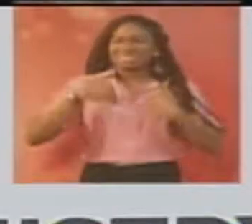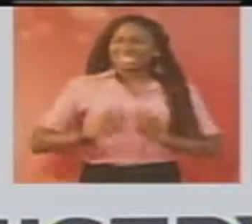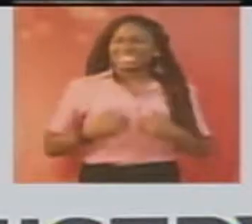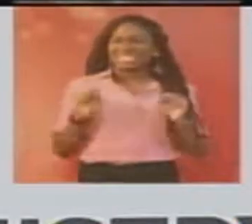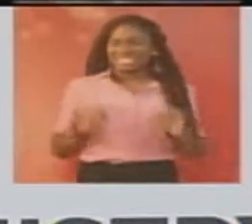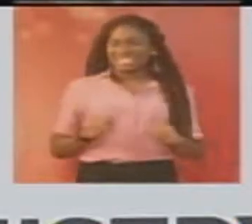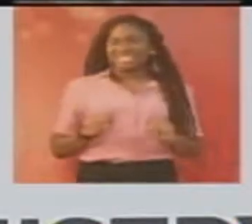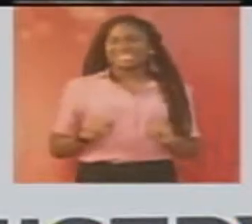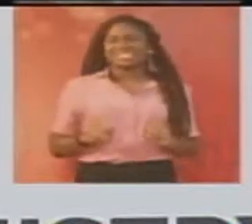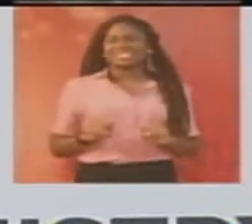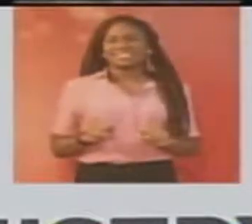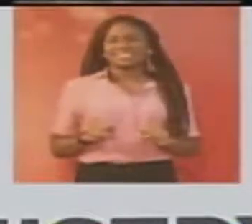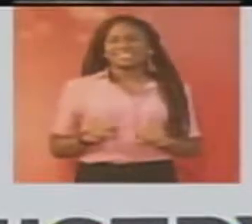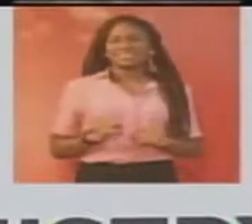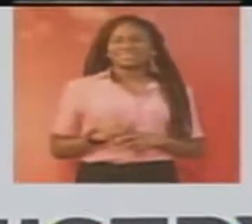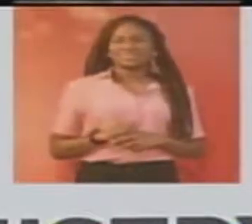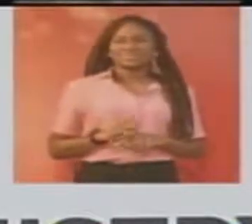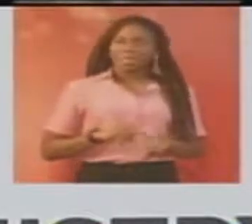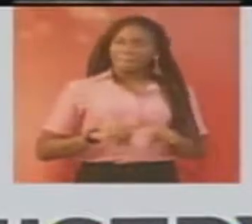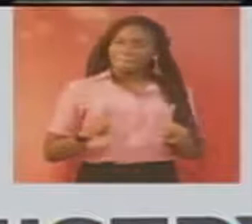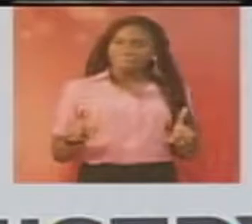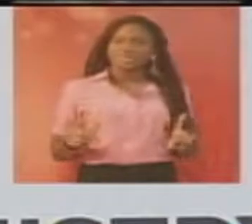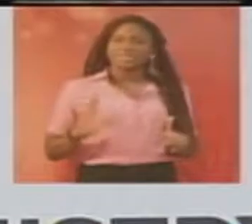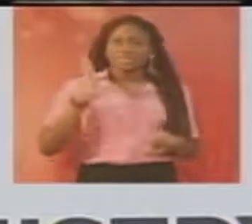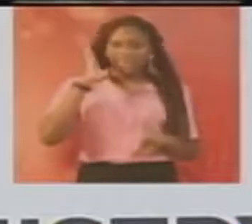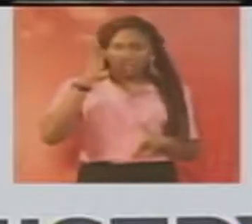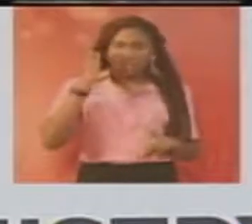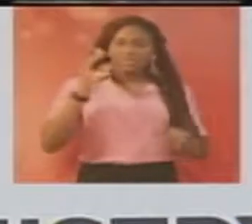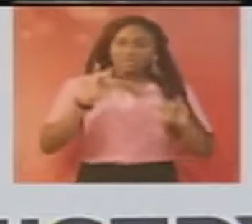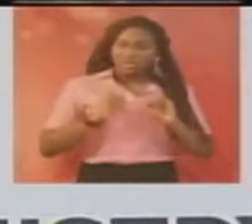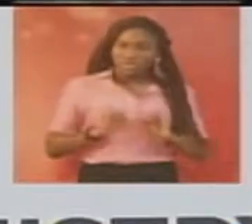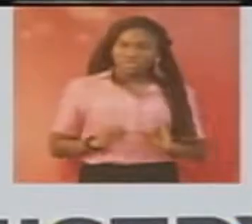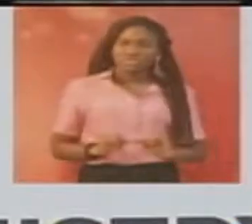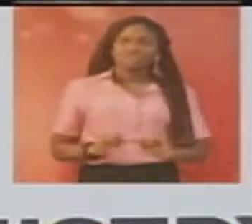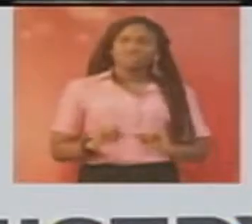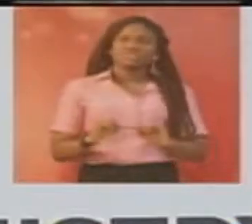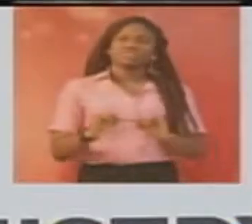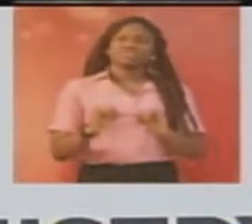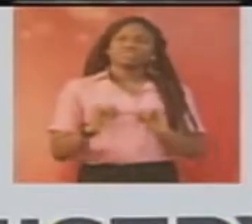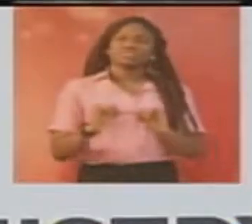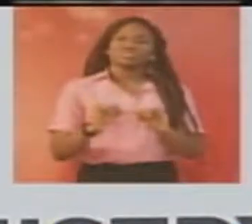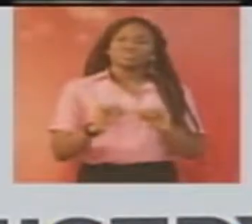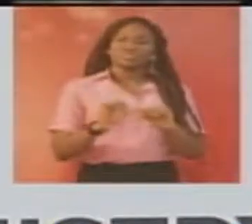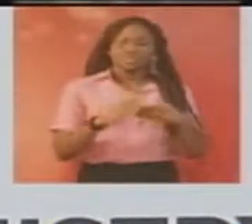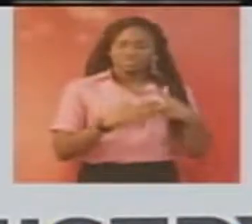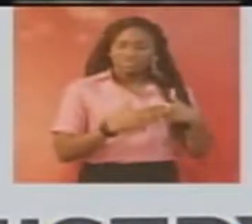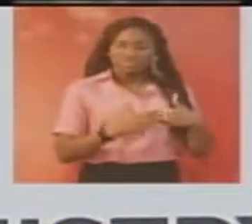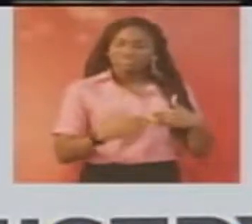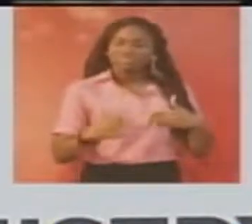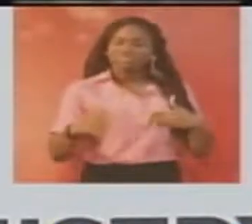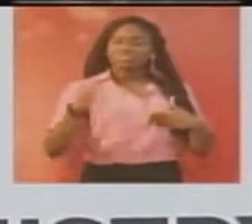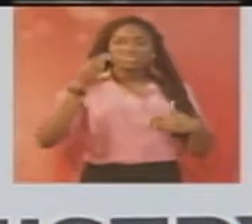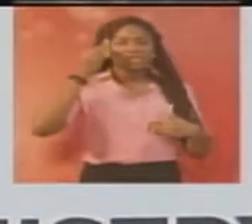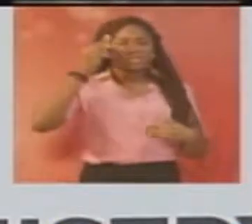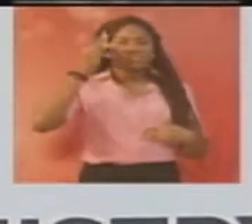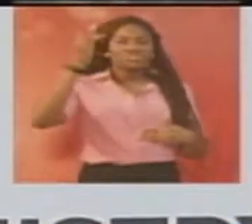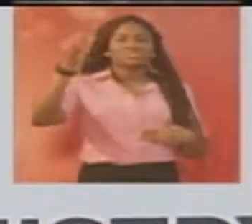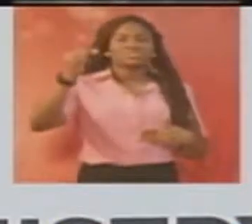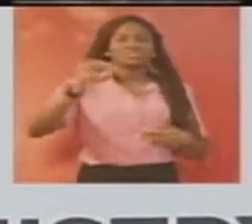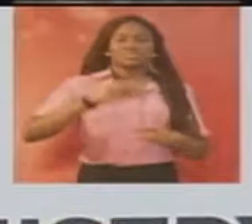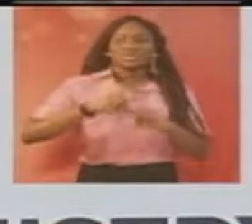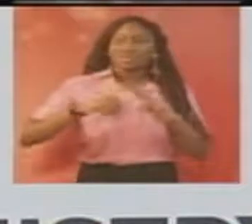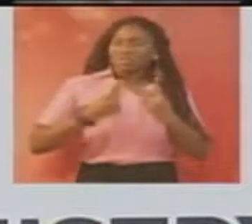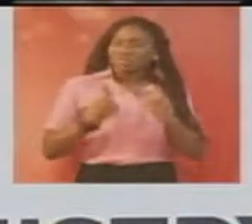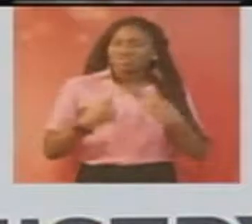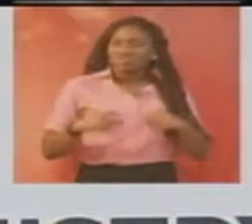maintain a higher level of vigilance, but it is going to continue to be necessary, at least for the foreseeable future, while we try to protect